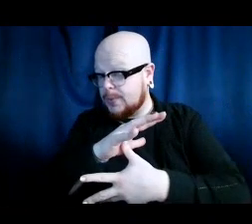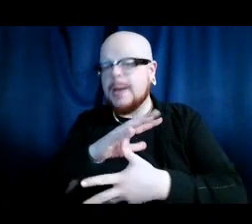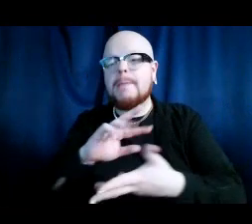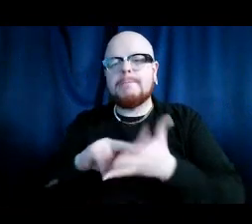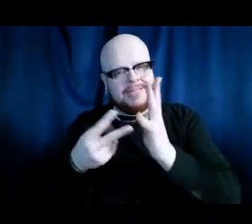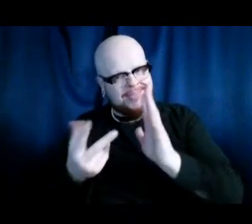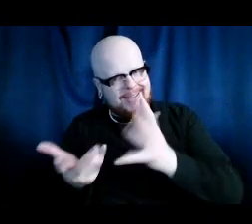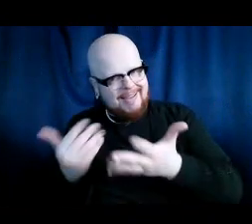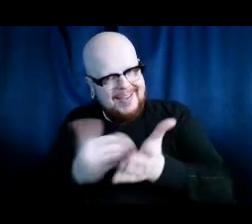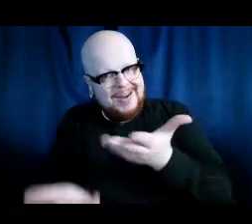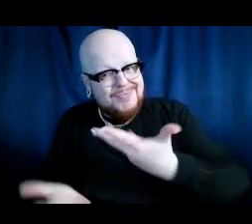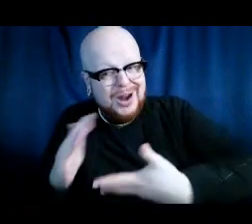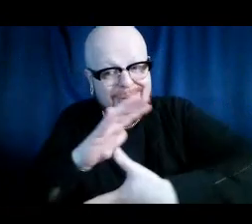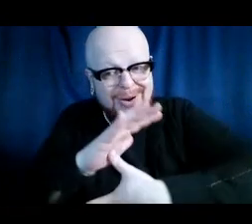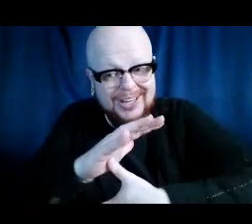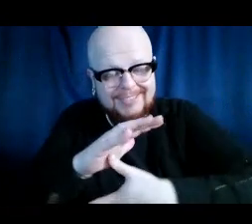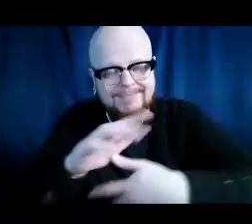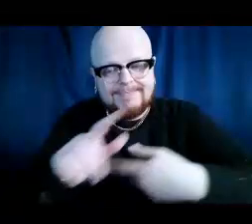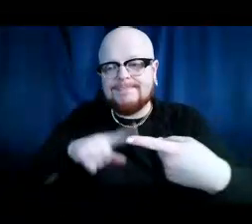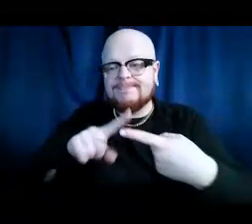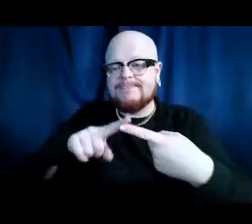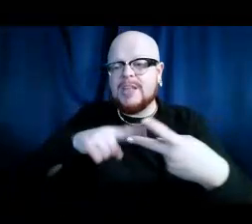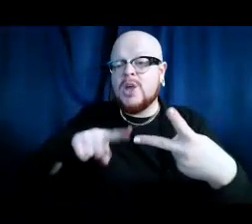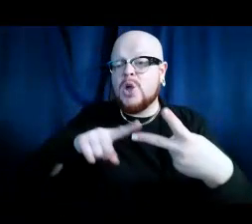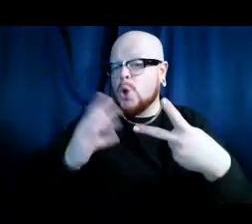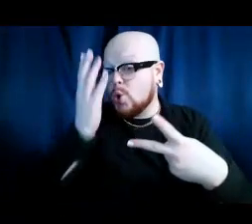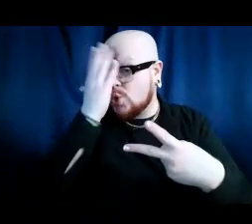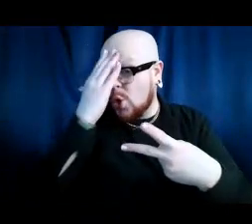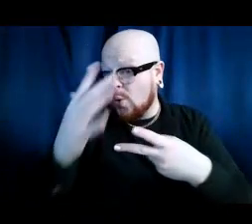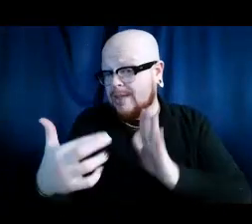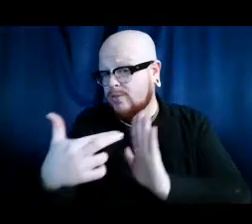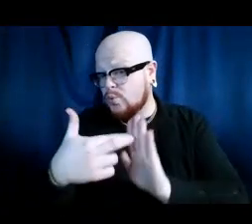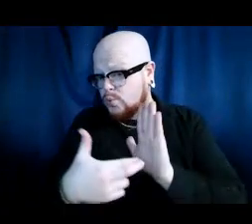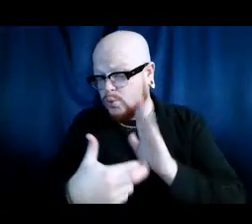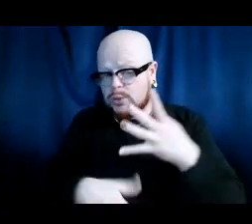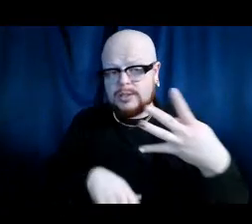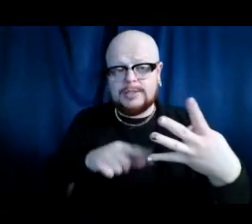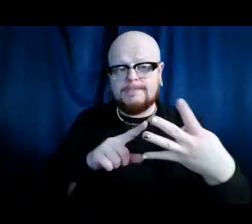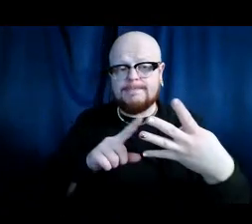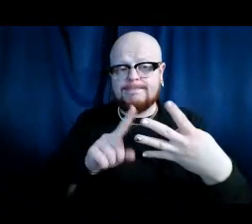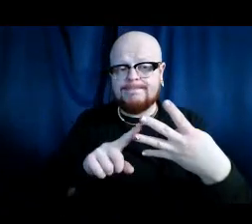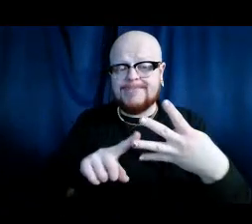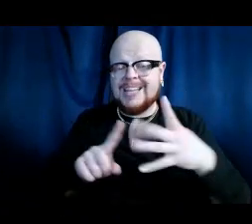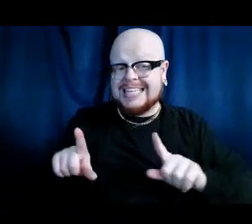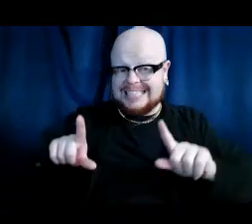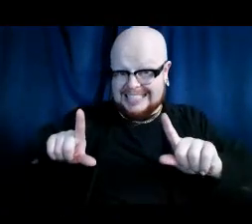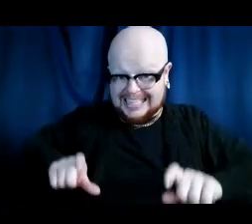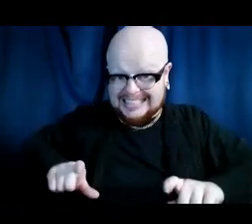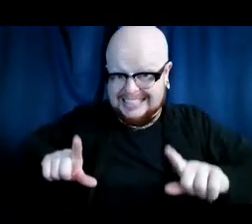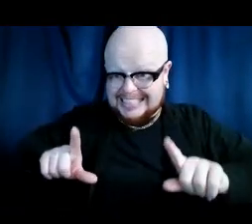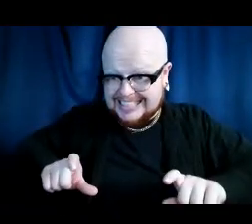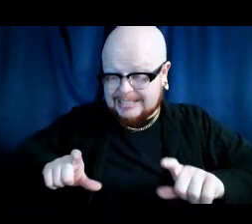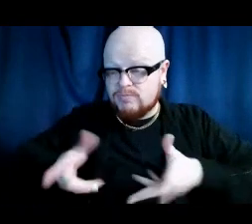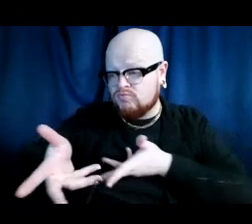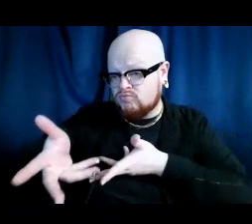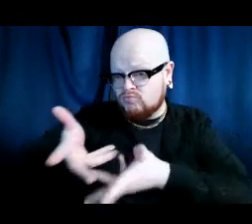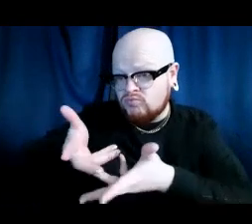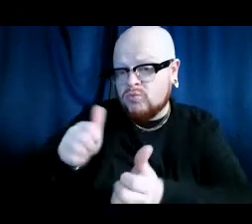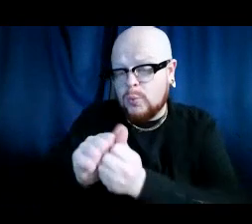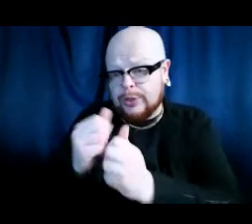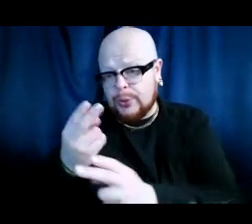guidelines, consulting with users, testing regularly, training the team, and staying current.